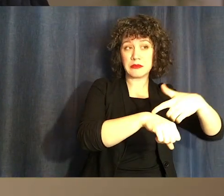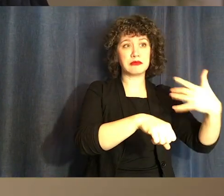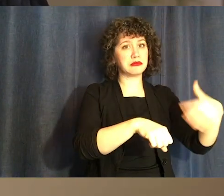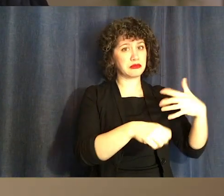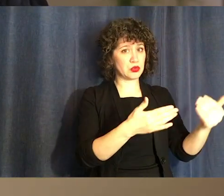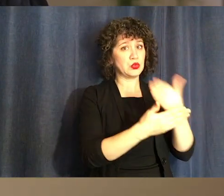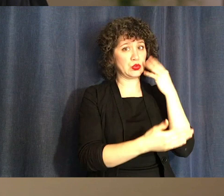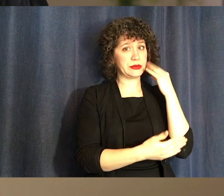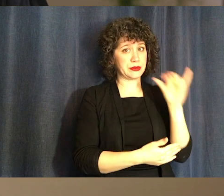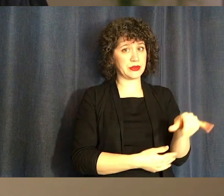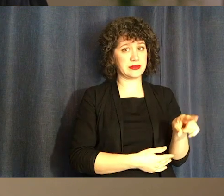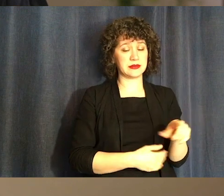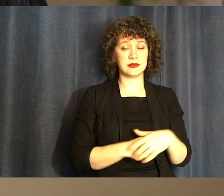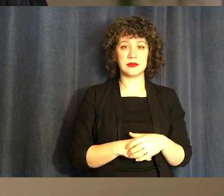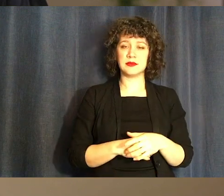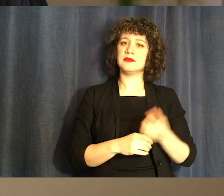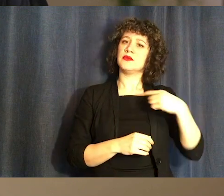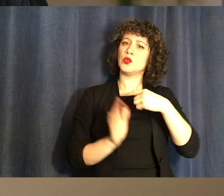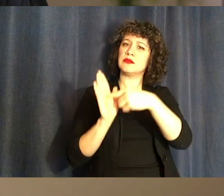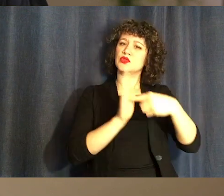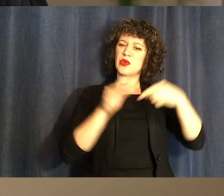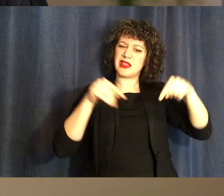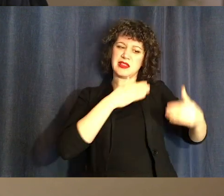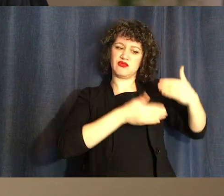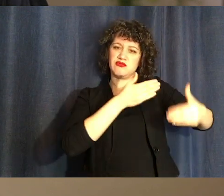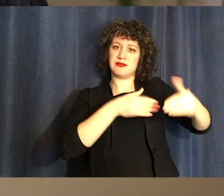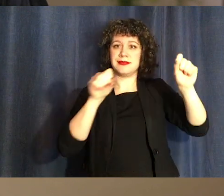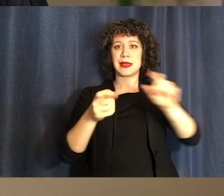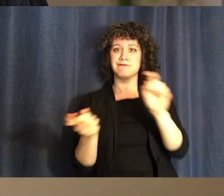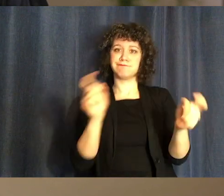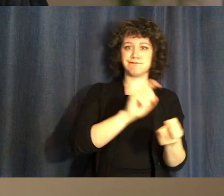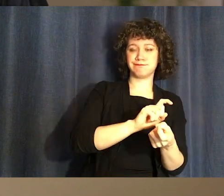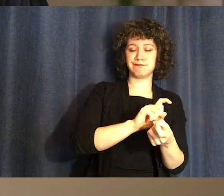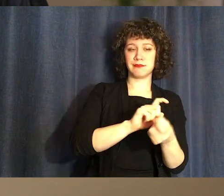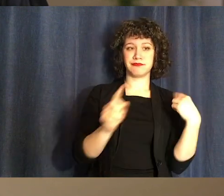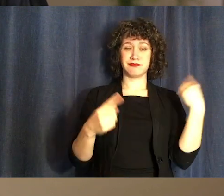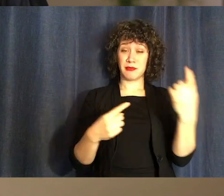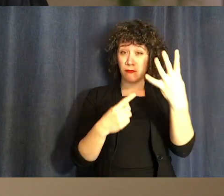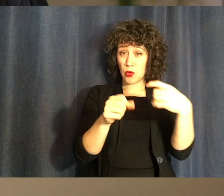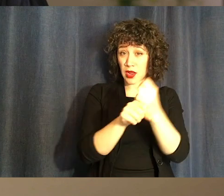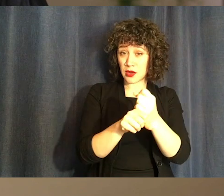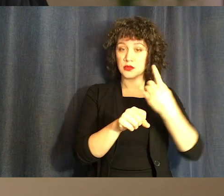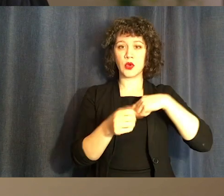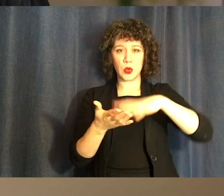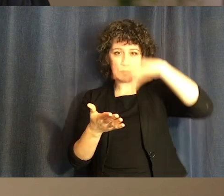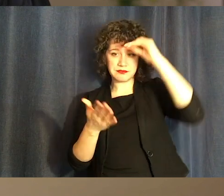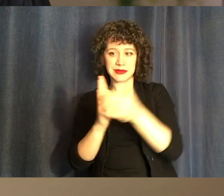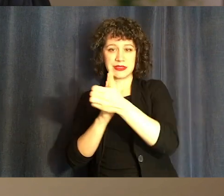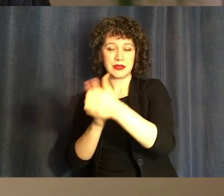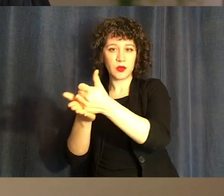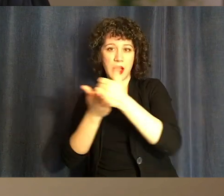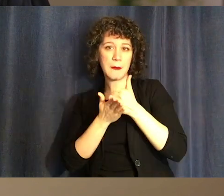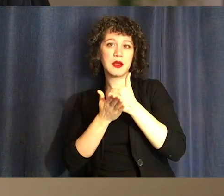is capable of adapting. Over the last 4 years, we have learned skills that will help us adjust to how things are changing. Skills that will